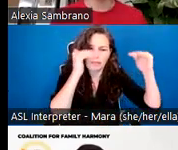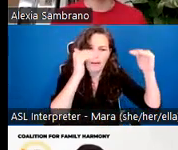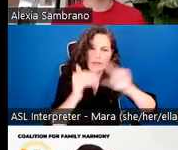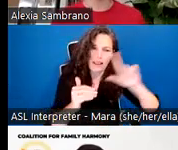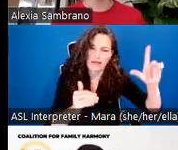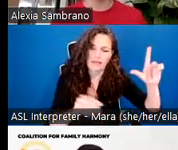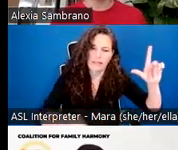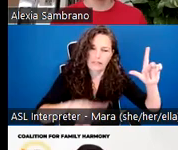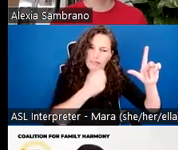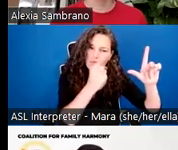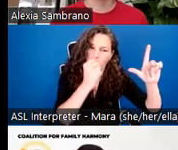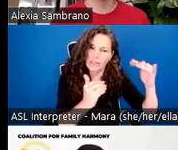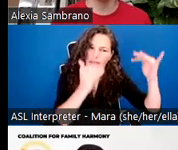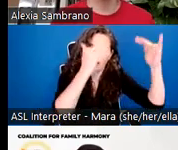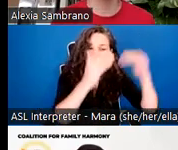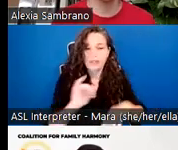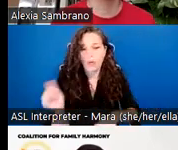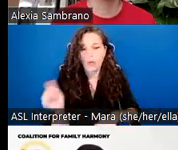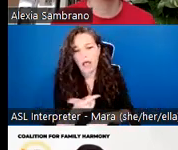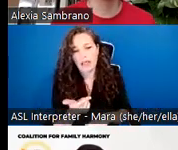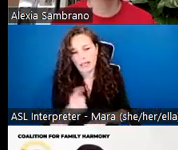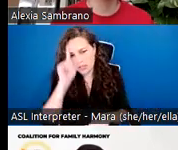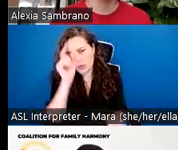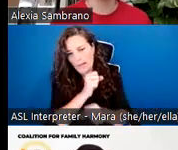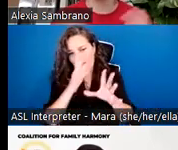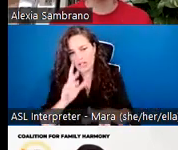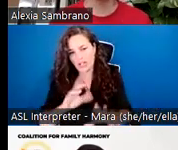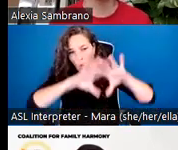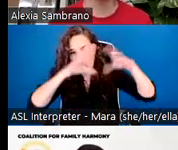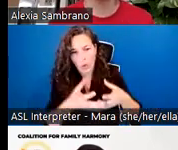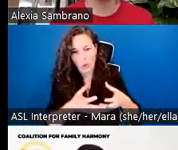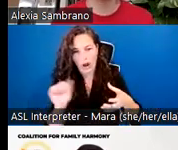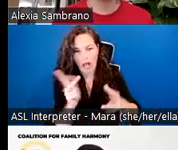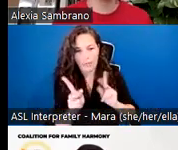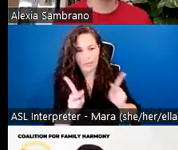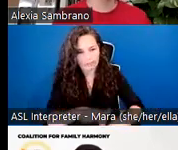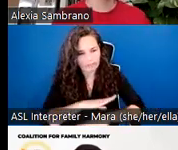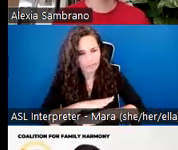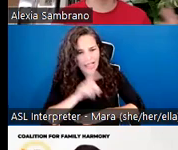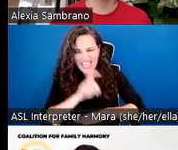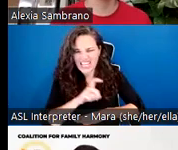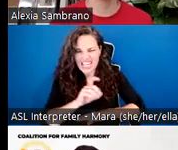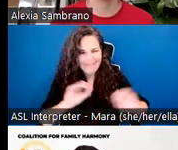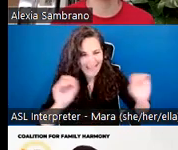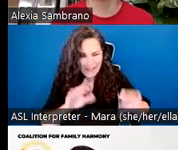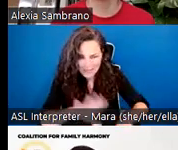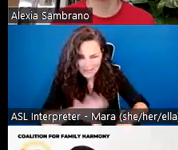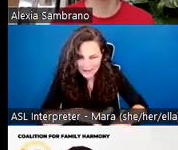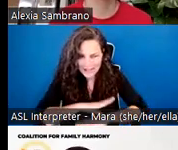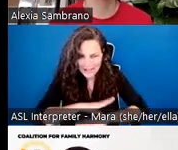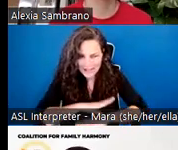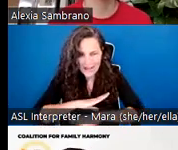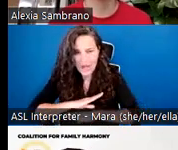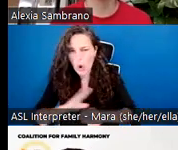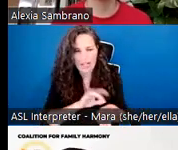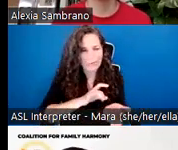imagine another world where all people have what they need, no one is exploited for the benefit of others, and we don't live with the fear of law